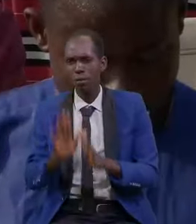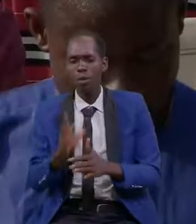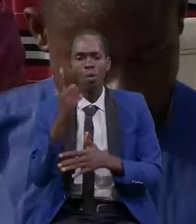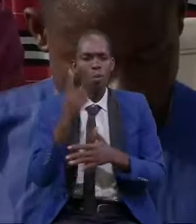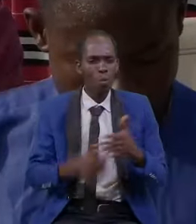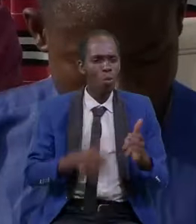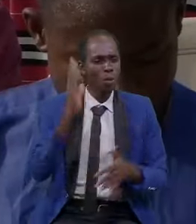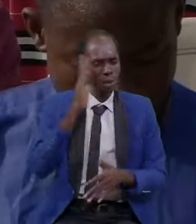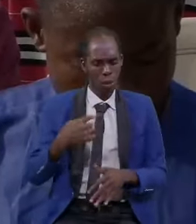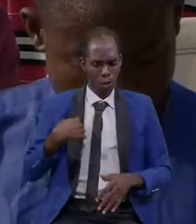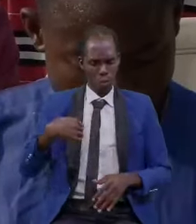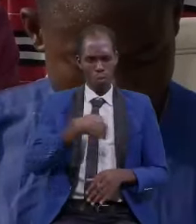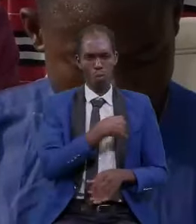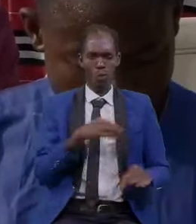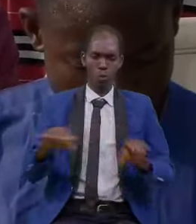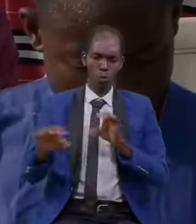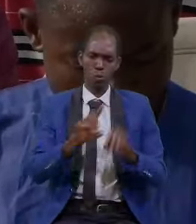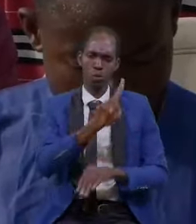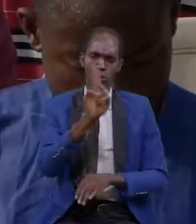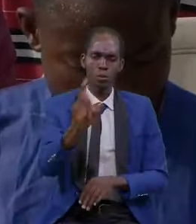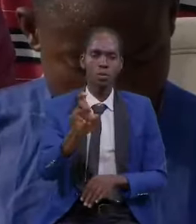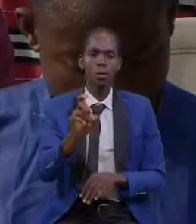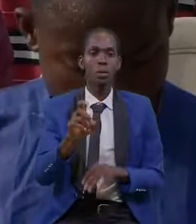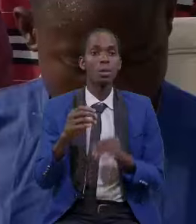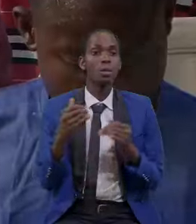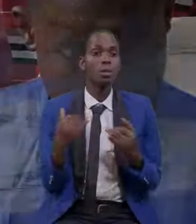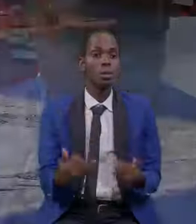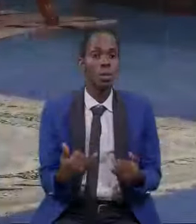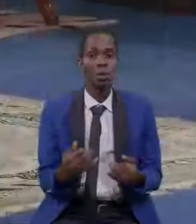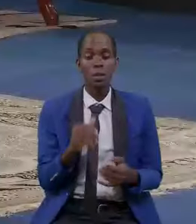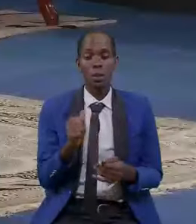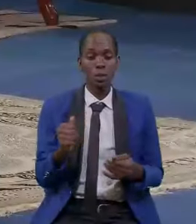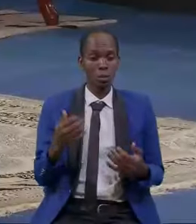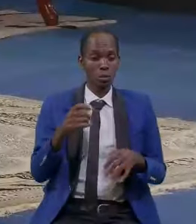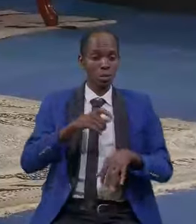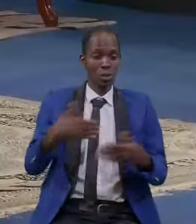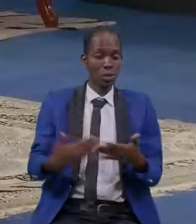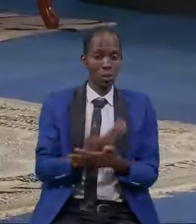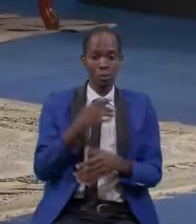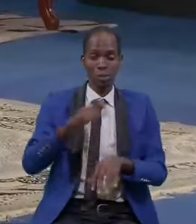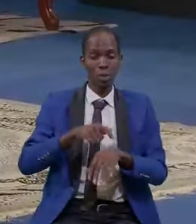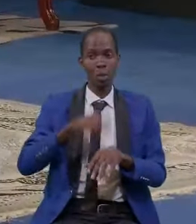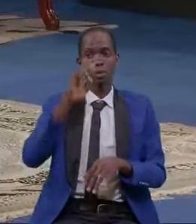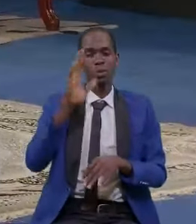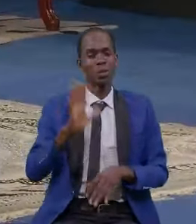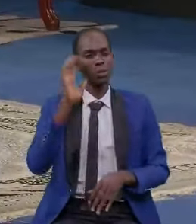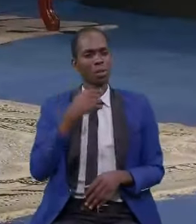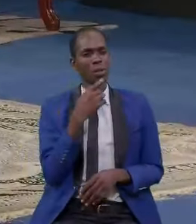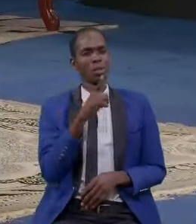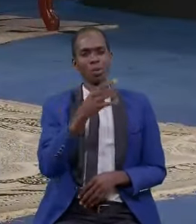now? The present day preacher will say, you do nothing. Christ has